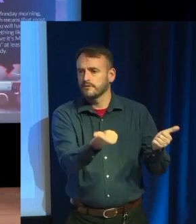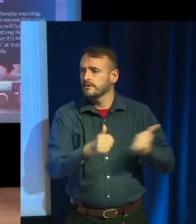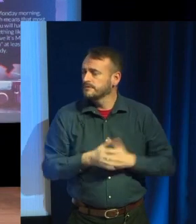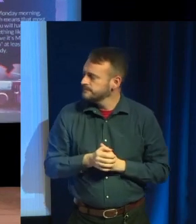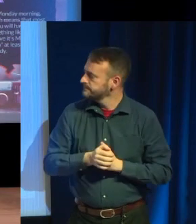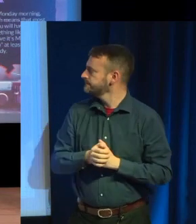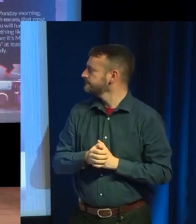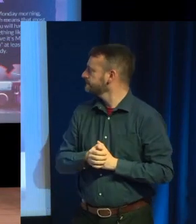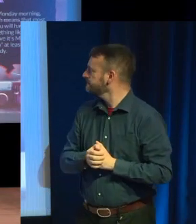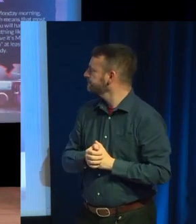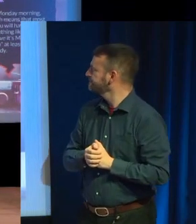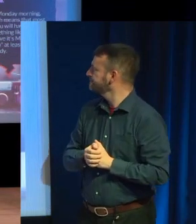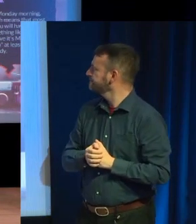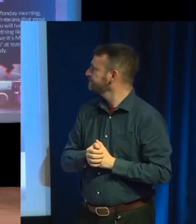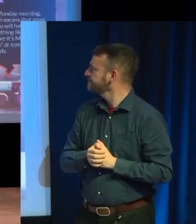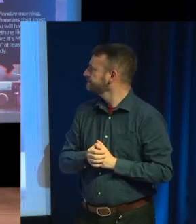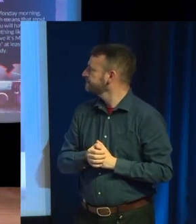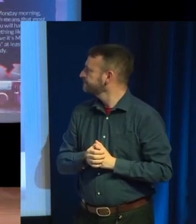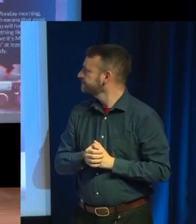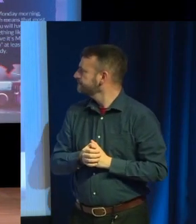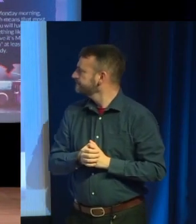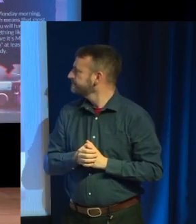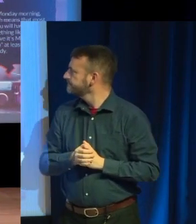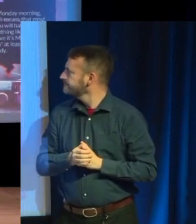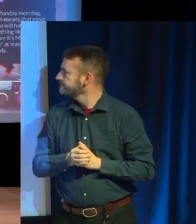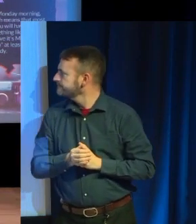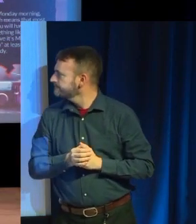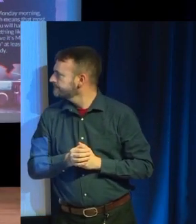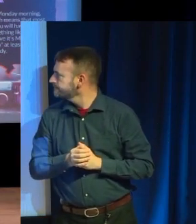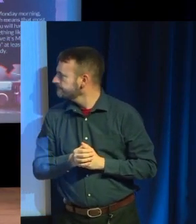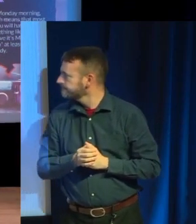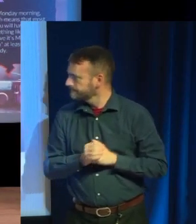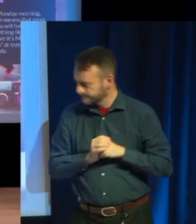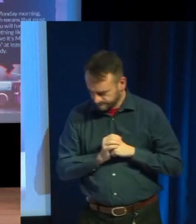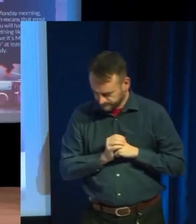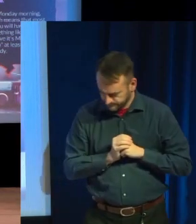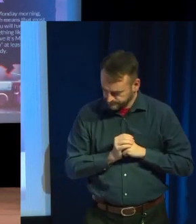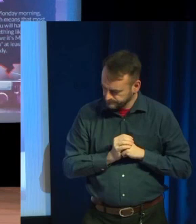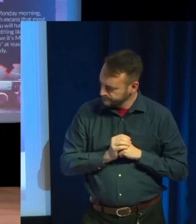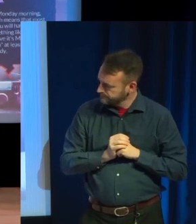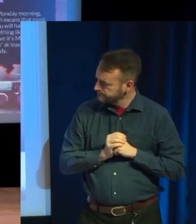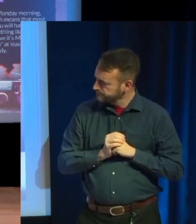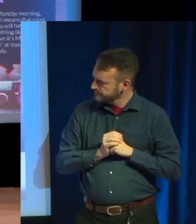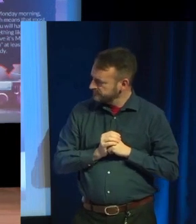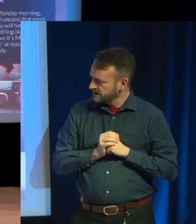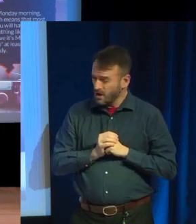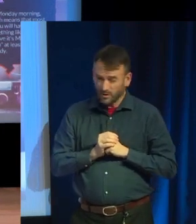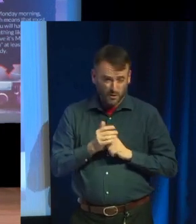Okay, so what did we do when we started out writing? Well,